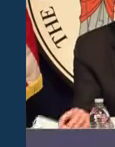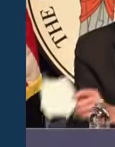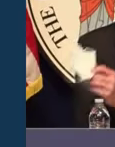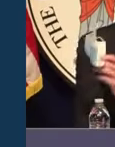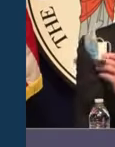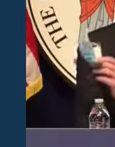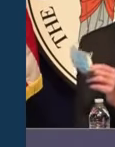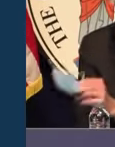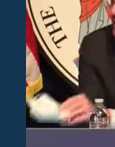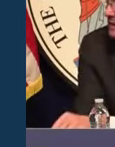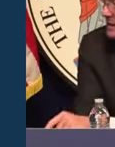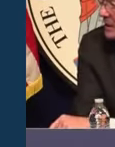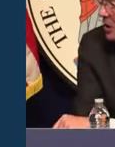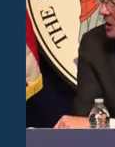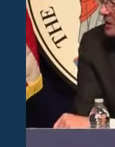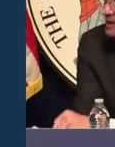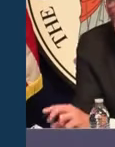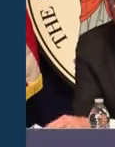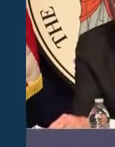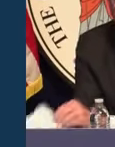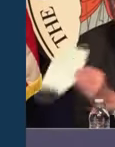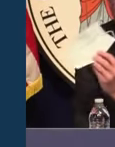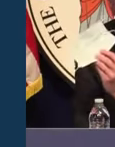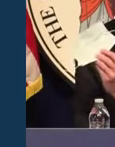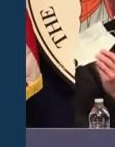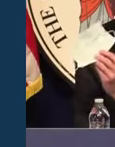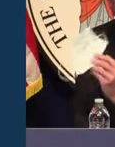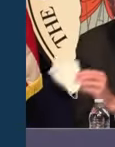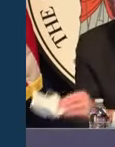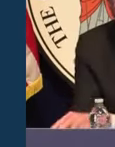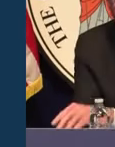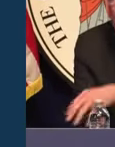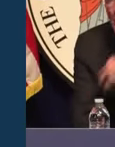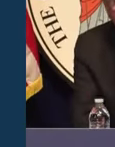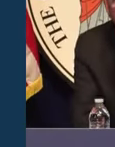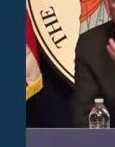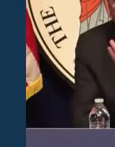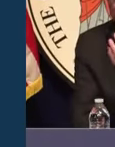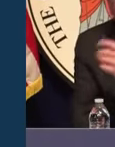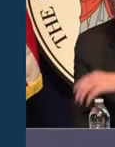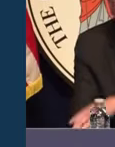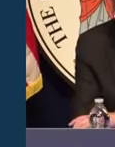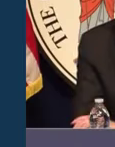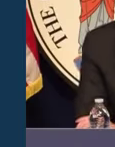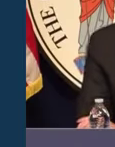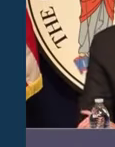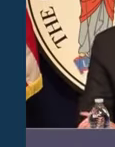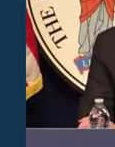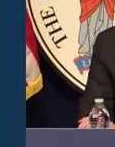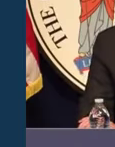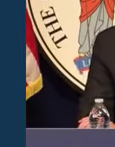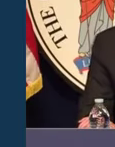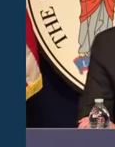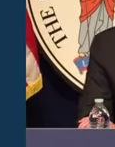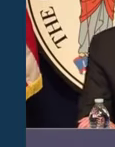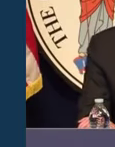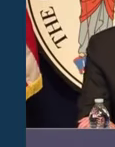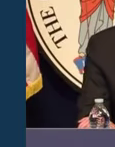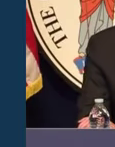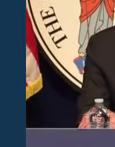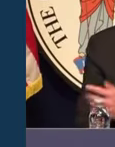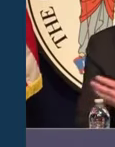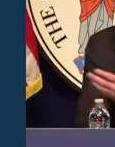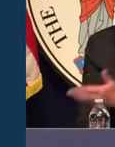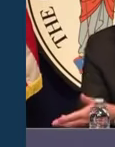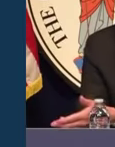face mask, a face covering all the time. We only take these off because otherwise I'm not sure you'll be able to understand us. The